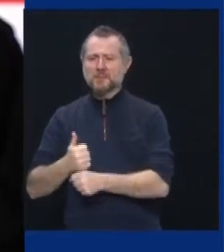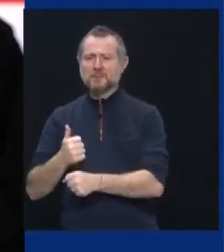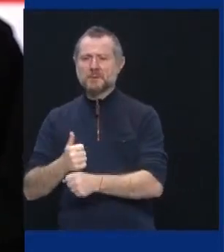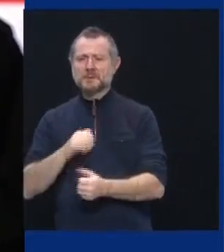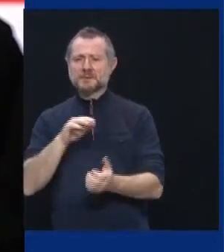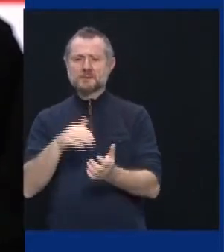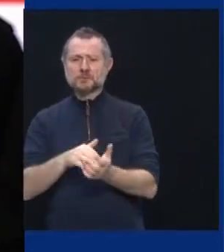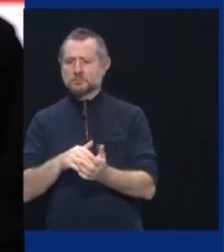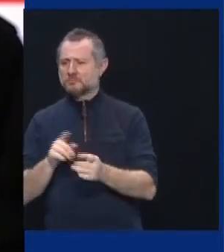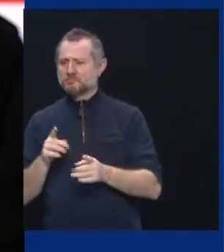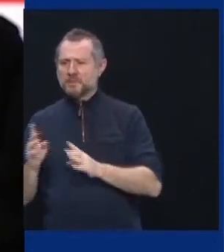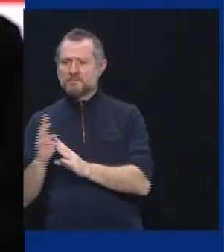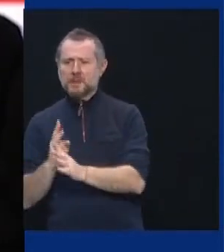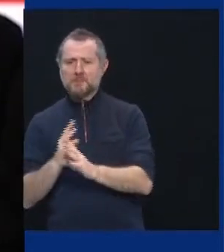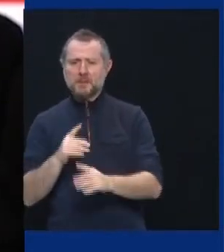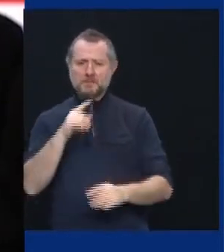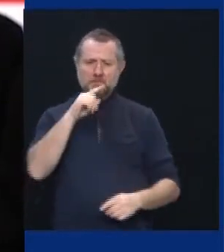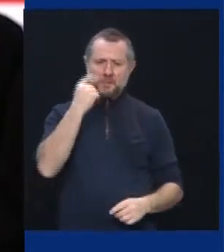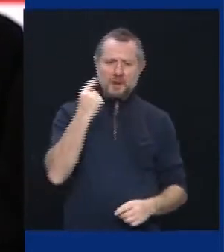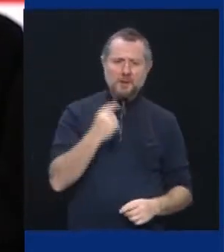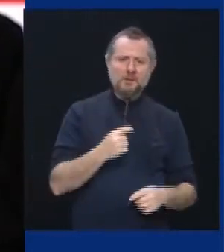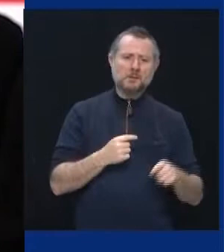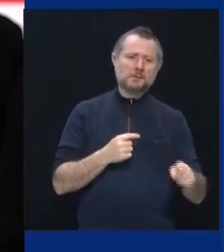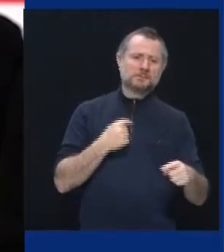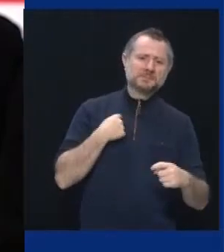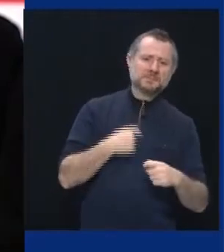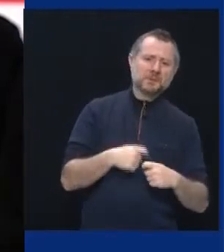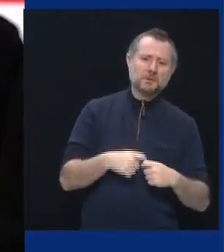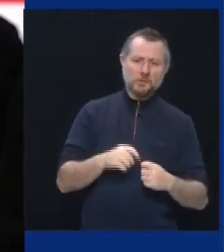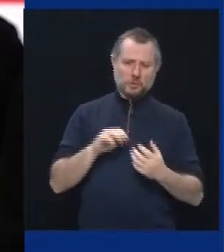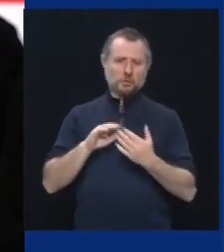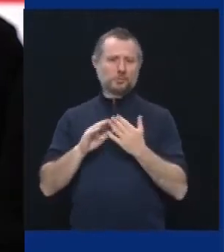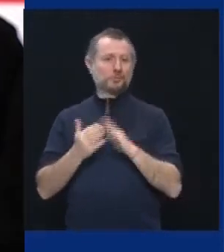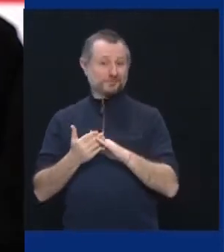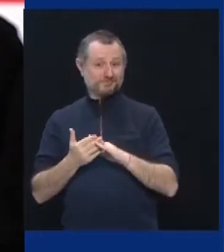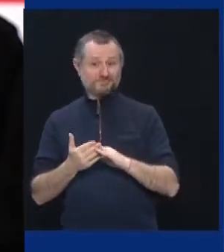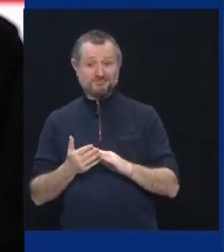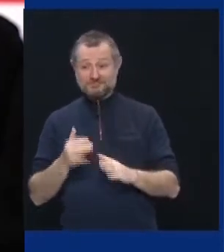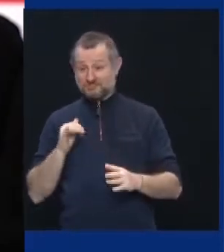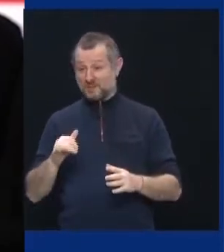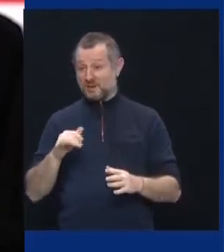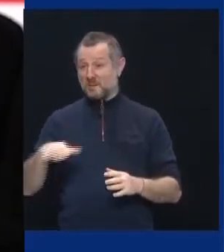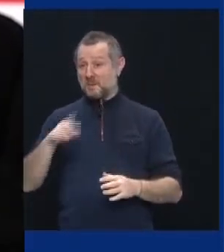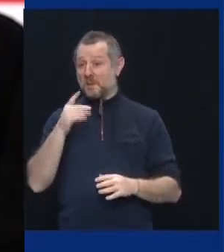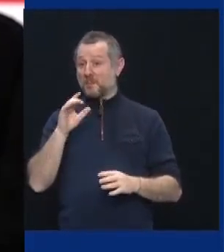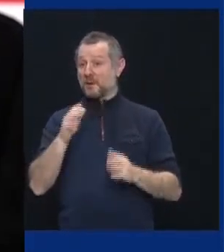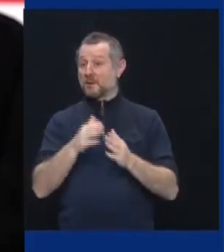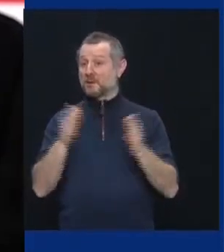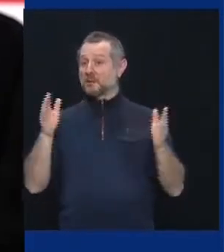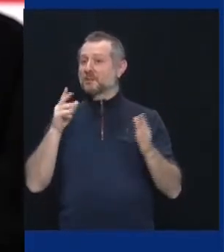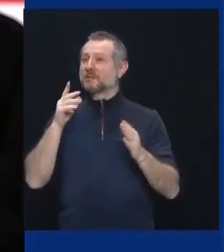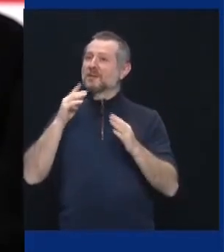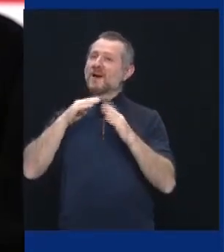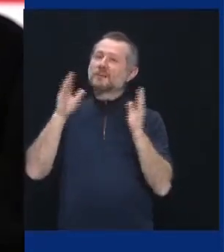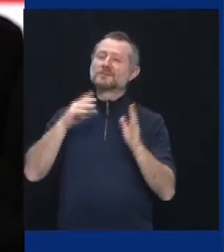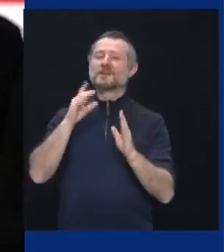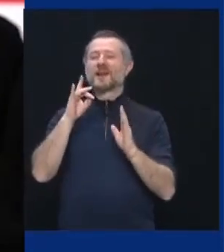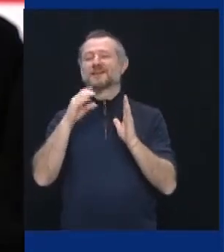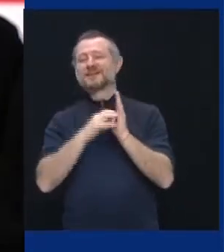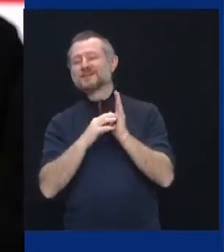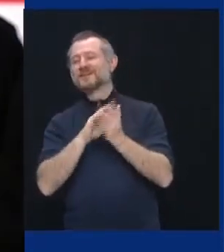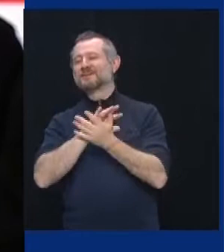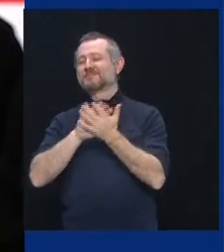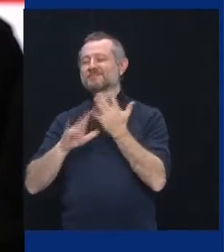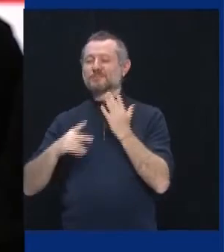communities. That's what we are attacking by doing vaccines in public housing projects, in community centers, in